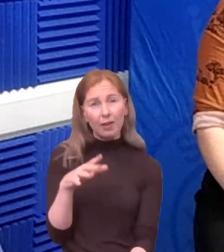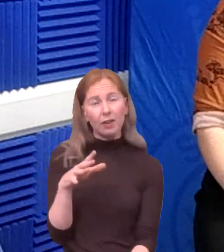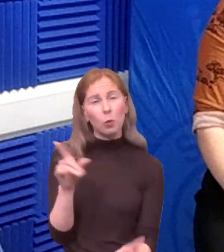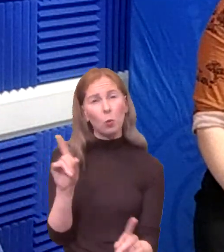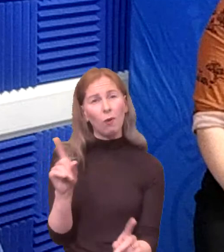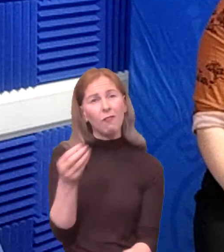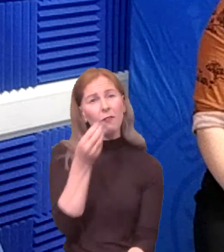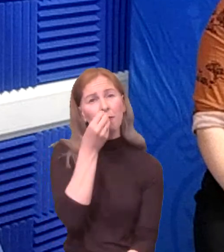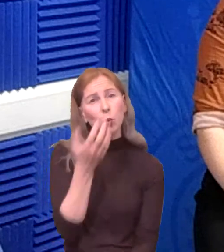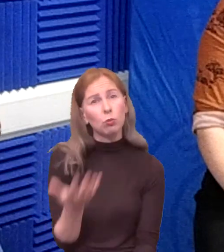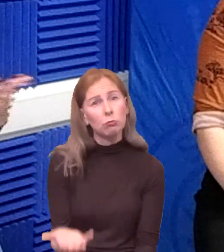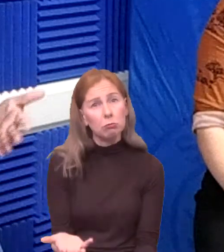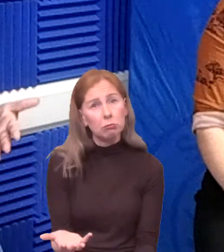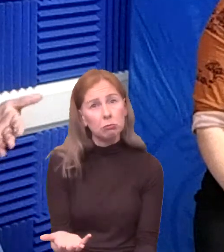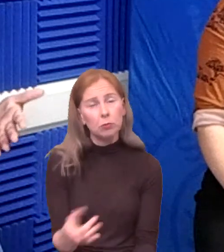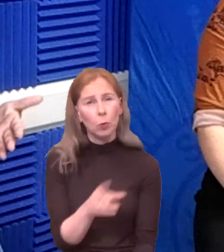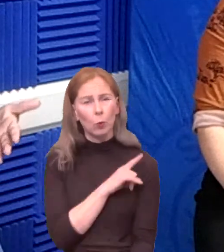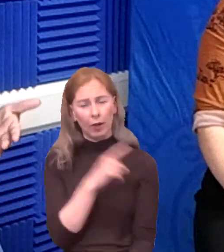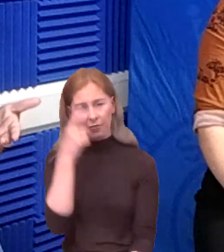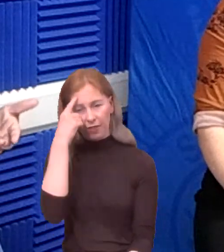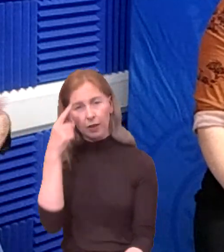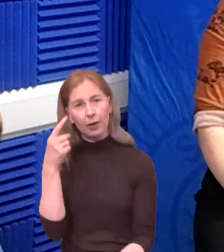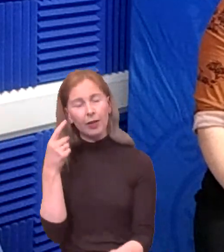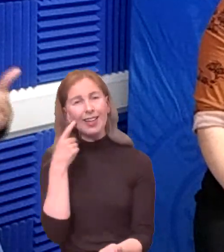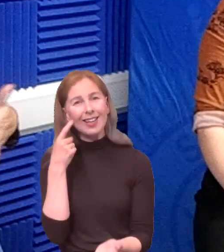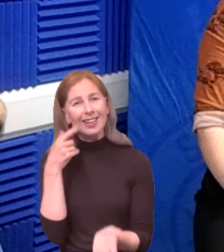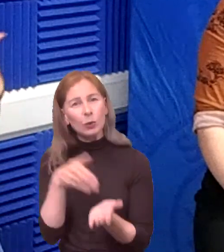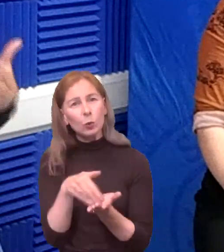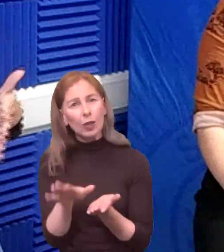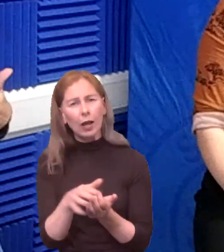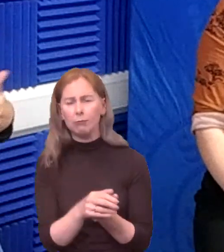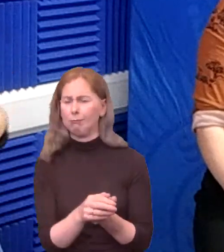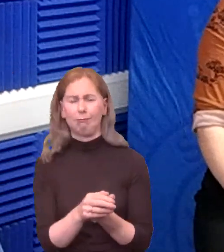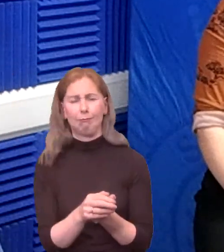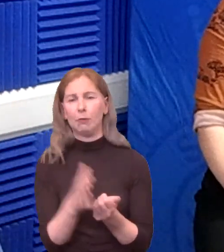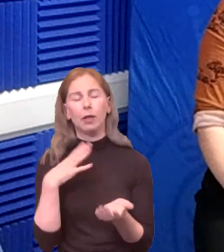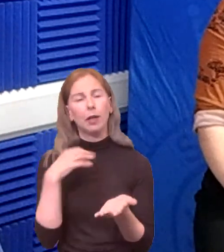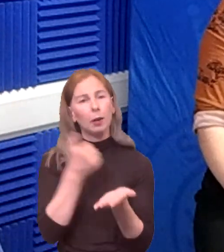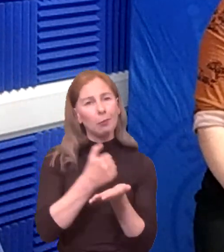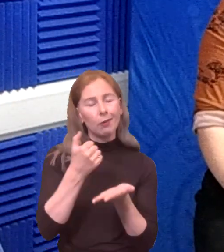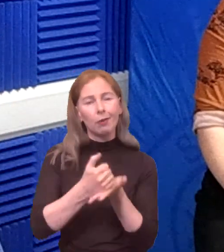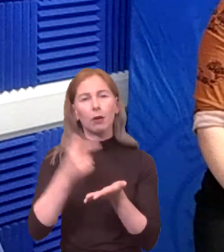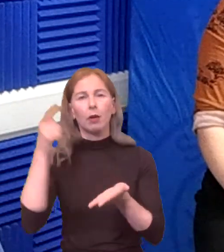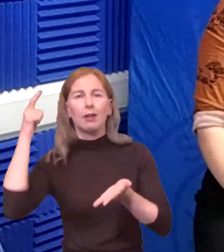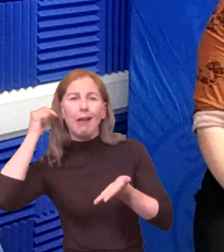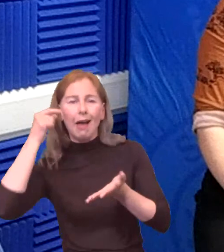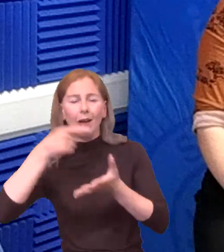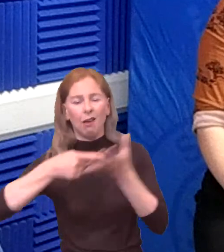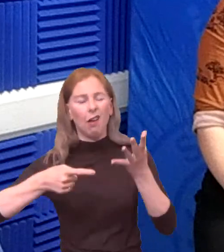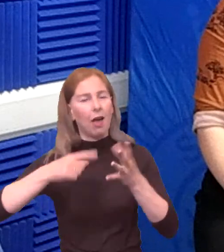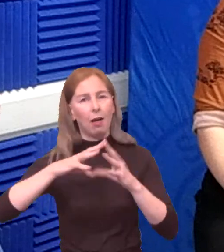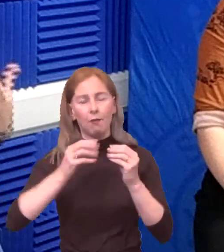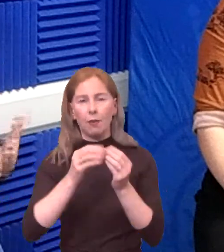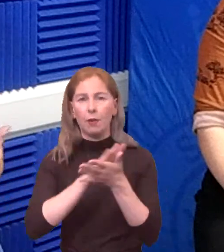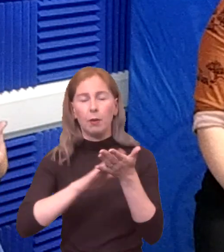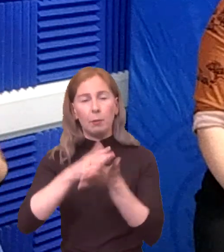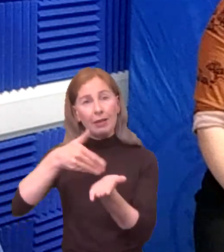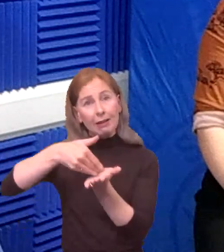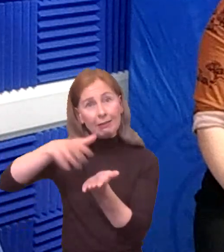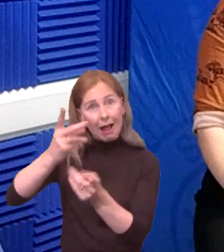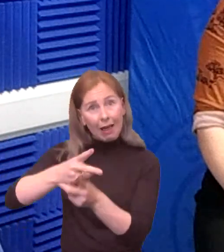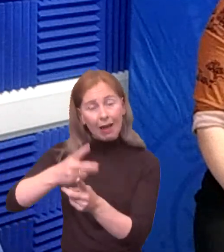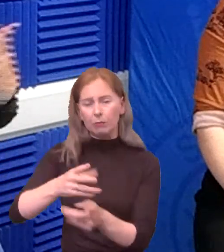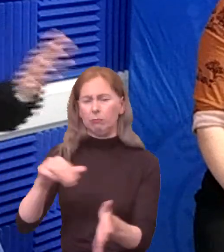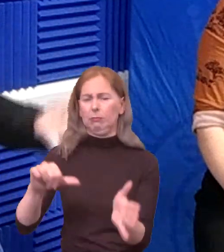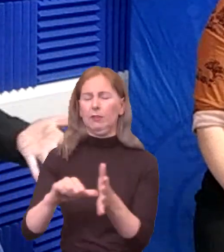be really very difficult to sell on animals because of the passport and the ear tag system. But again, the not knowing is